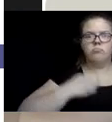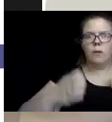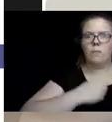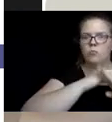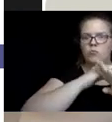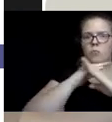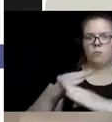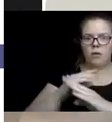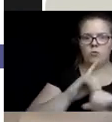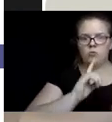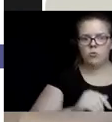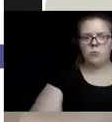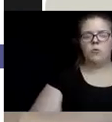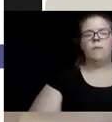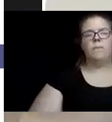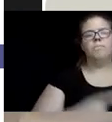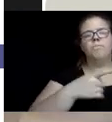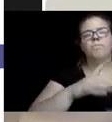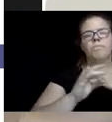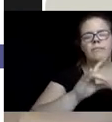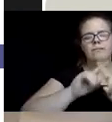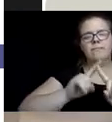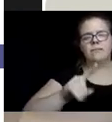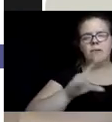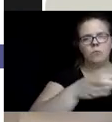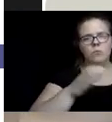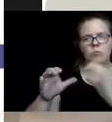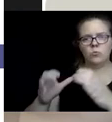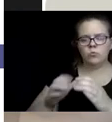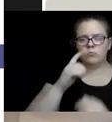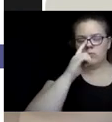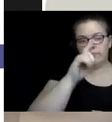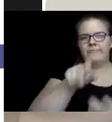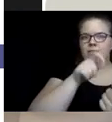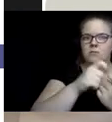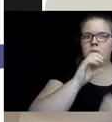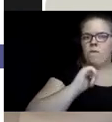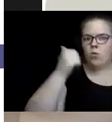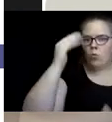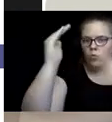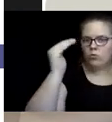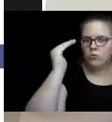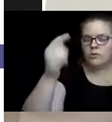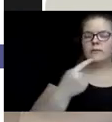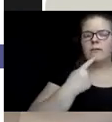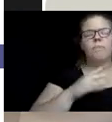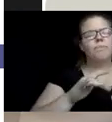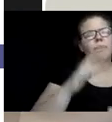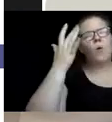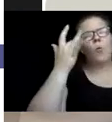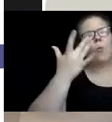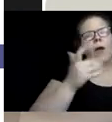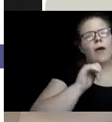I bring this up to different groups, and specifically older adults, and I say, so why do you think this isn't